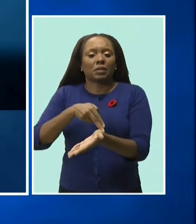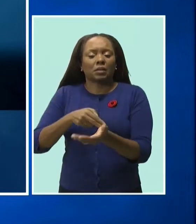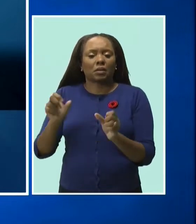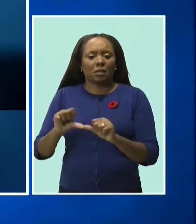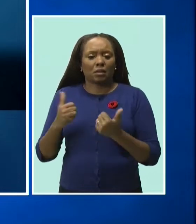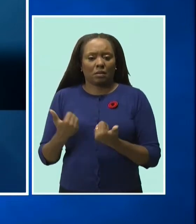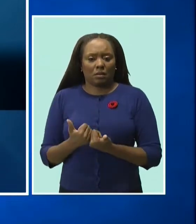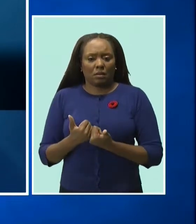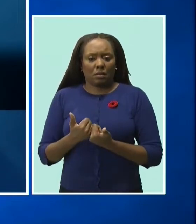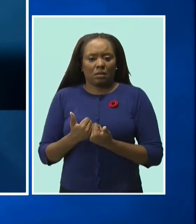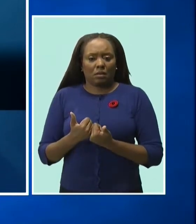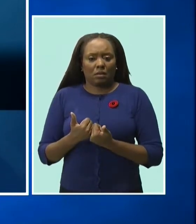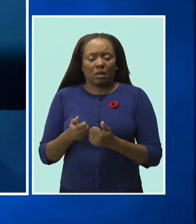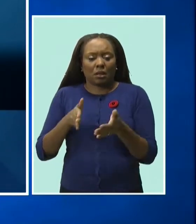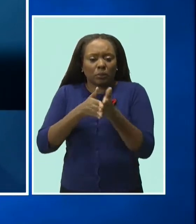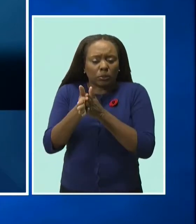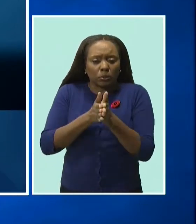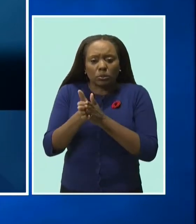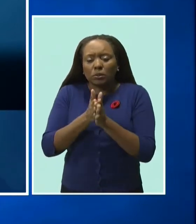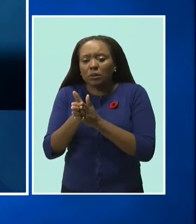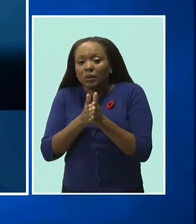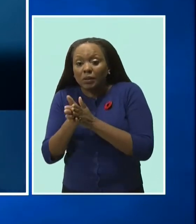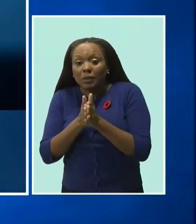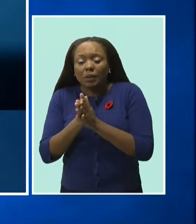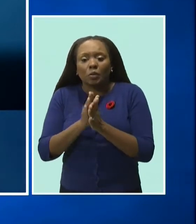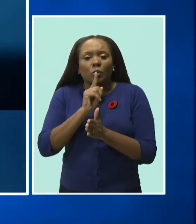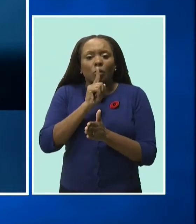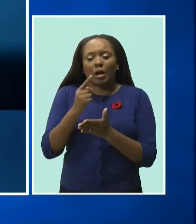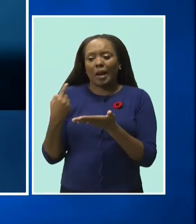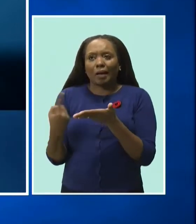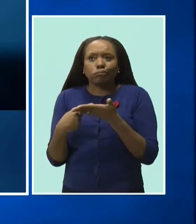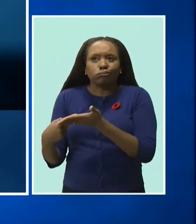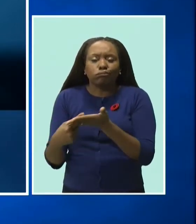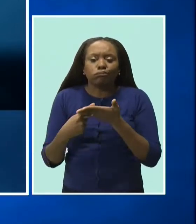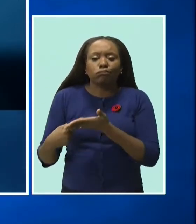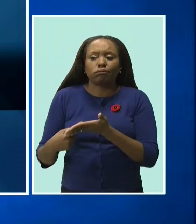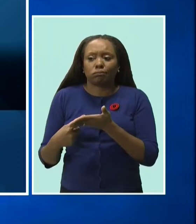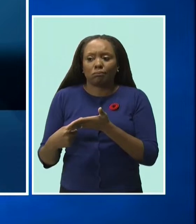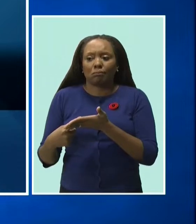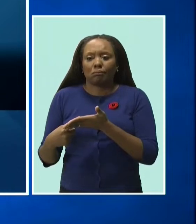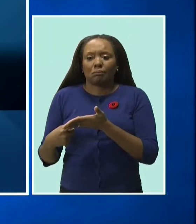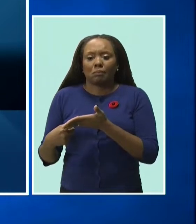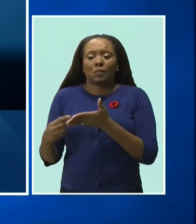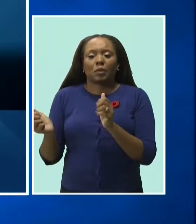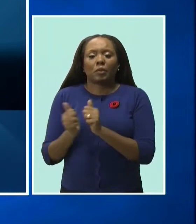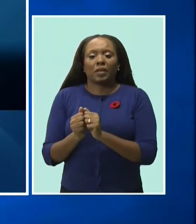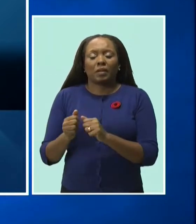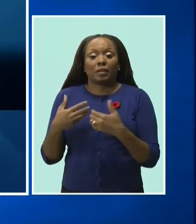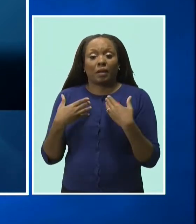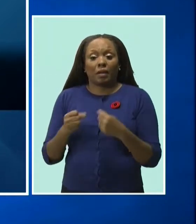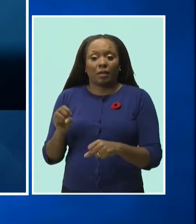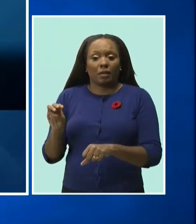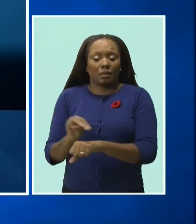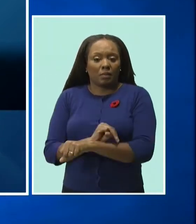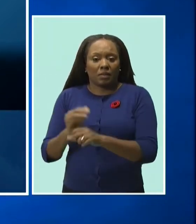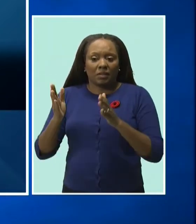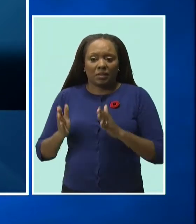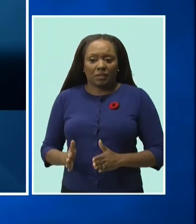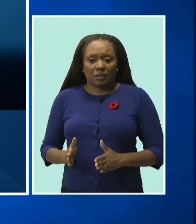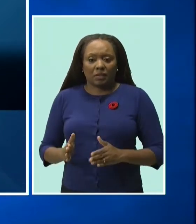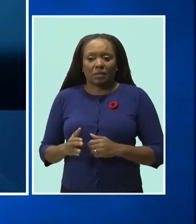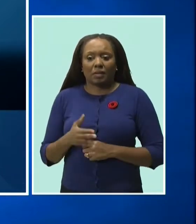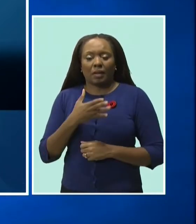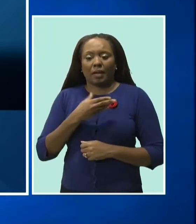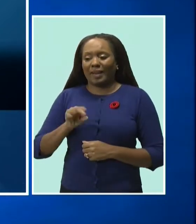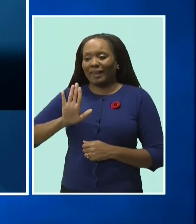Association therefore look forward to further deliberations with the Minister of Health and Wellness